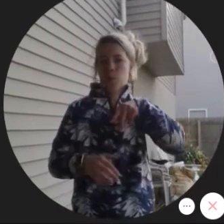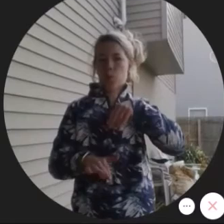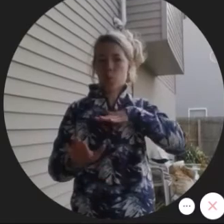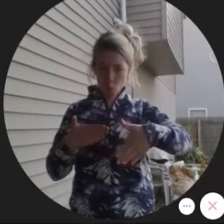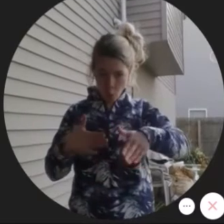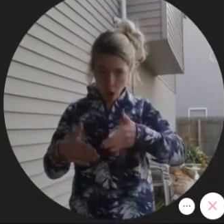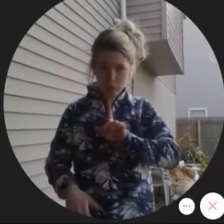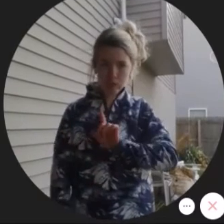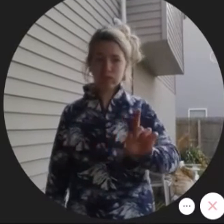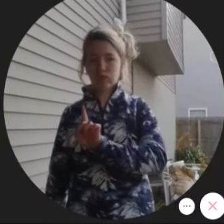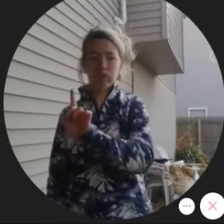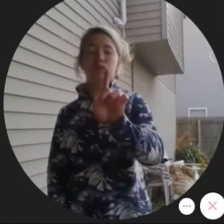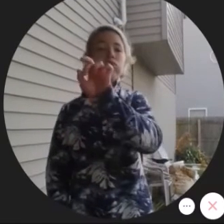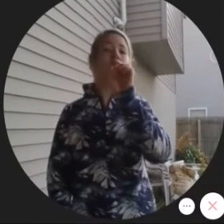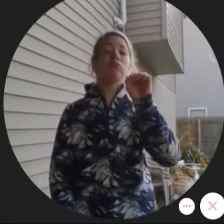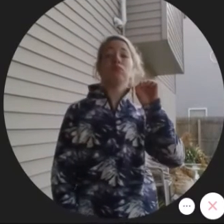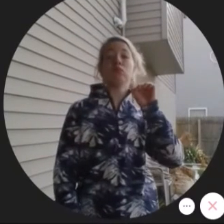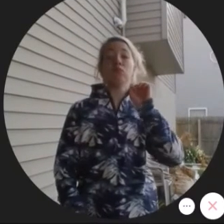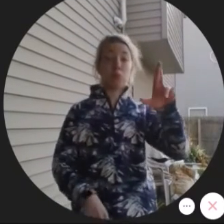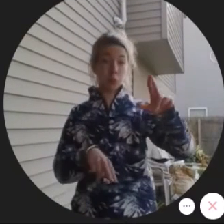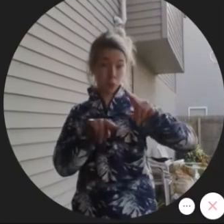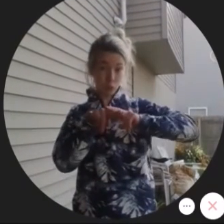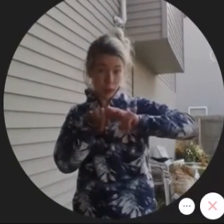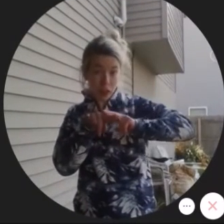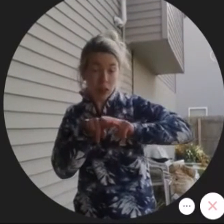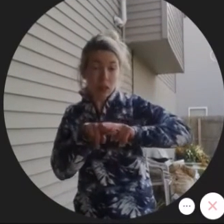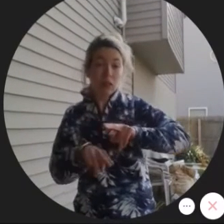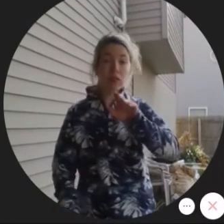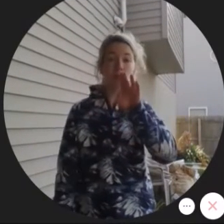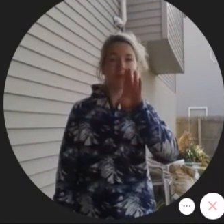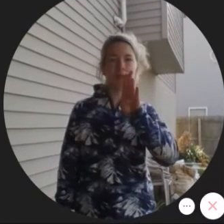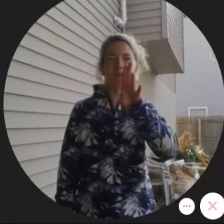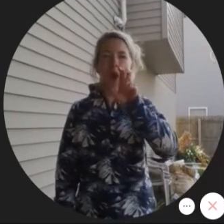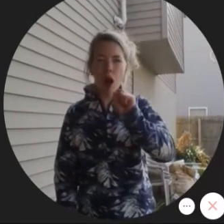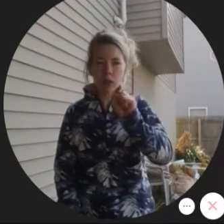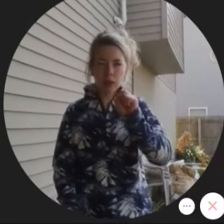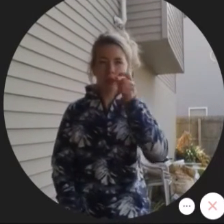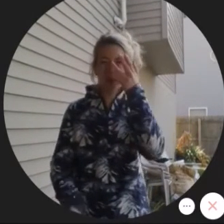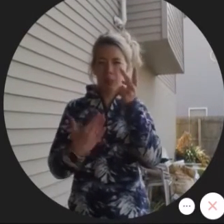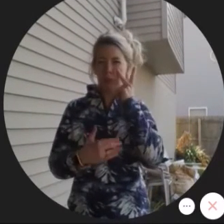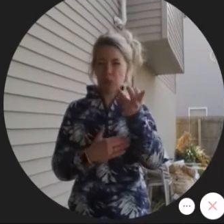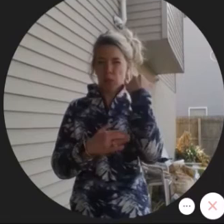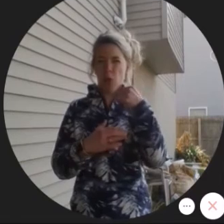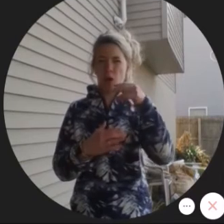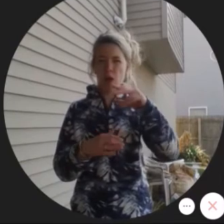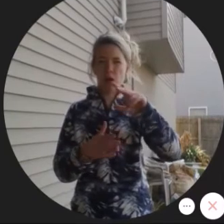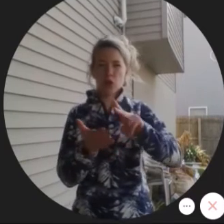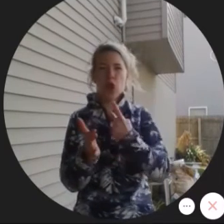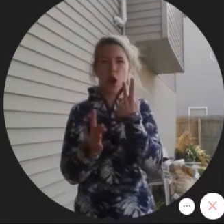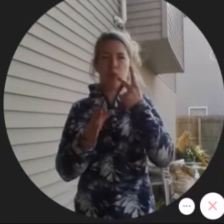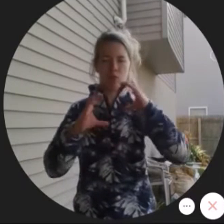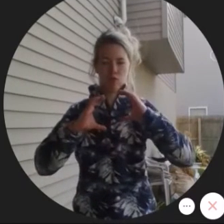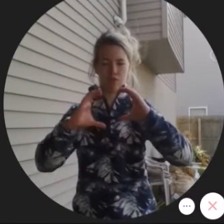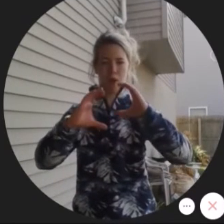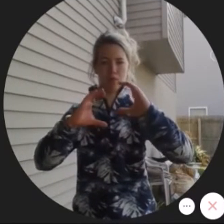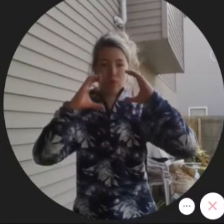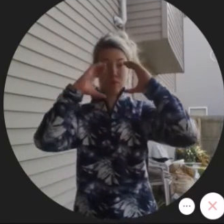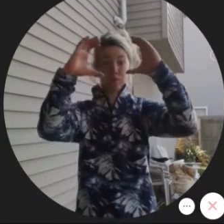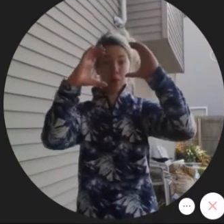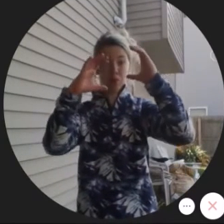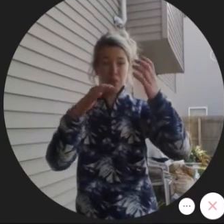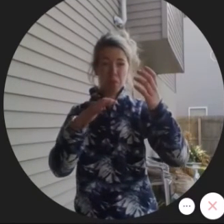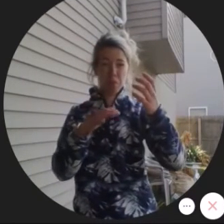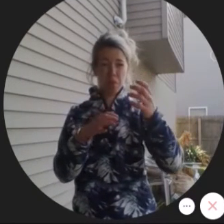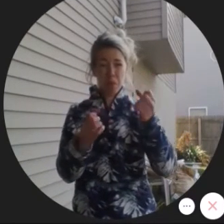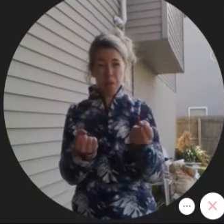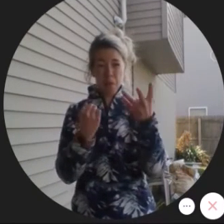But in London, most people walk, or they use the train, or a bus. I've seen that before where they